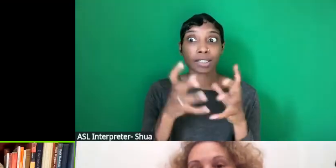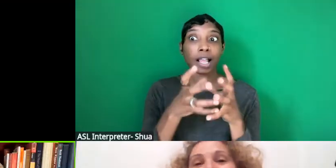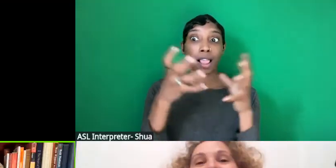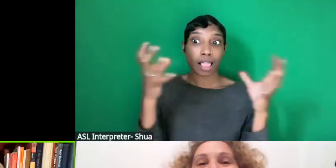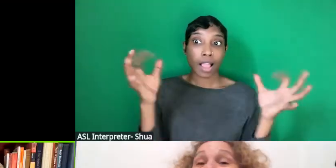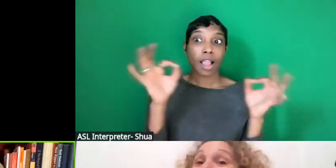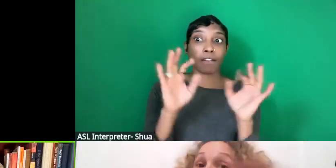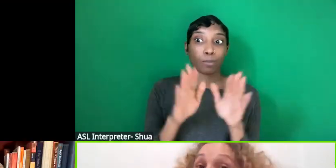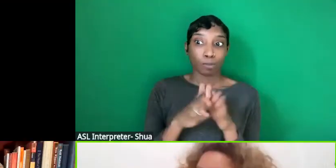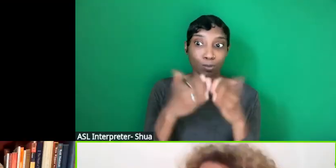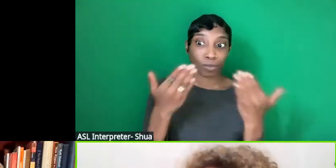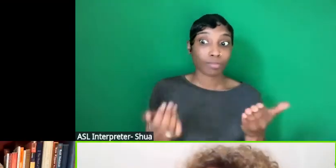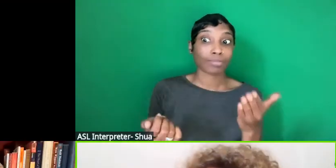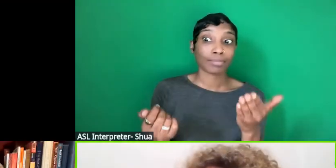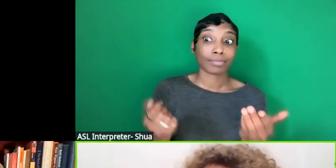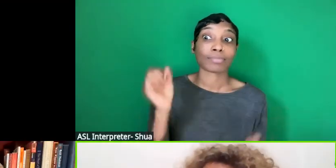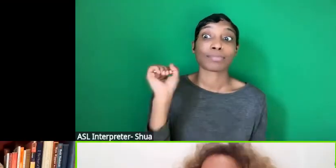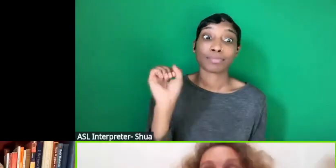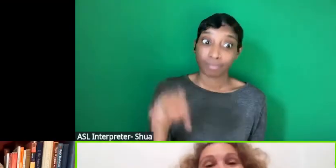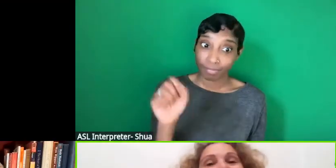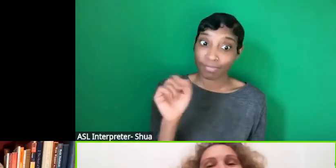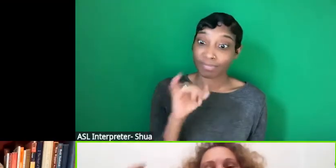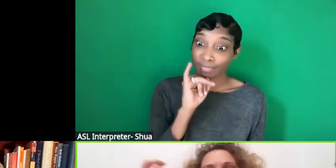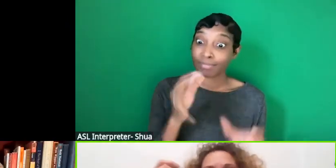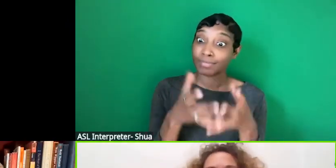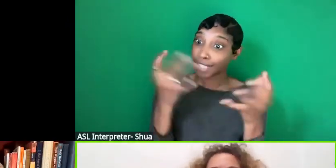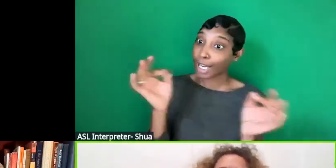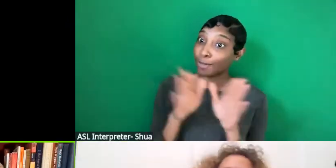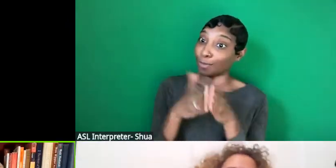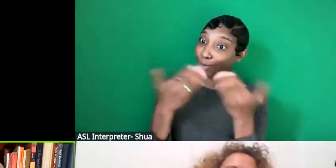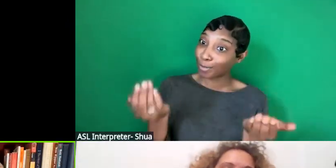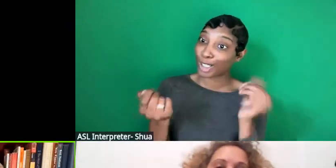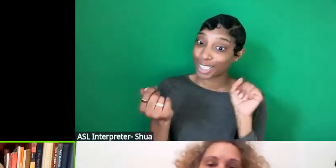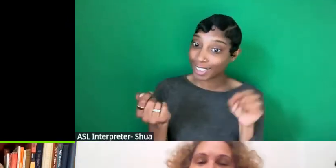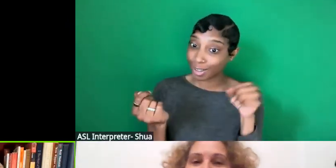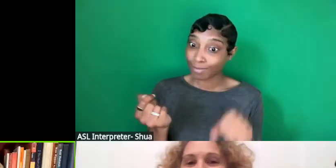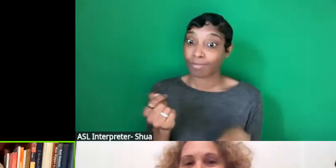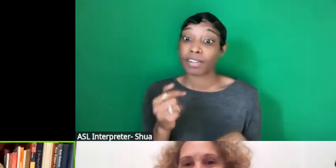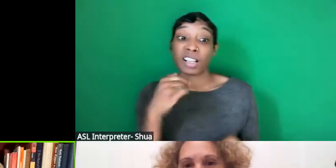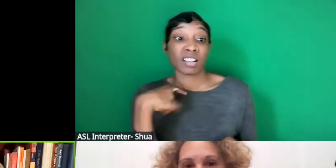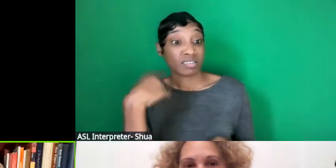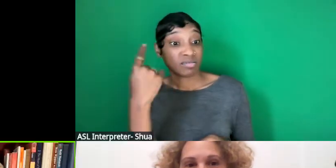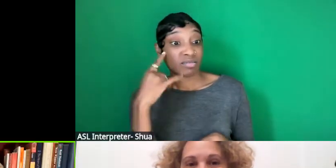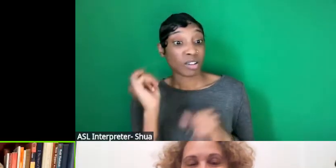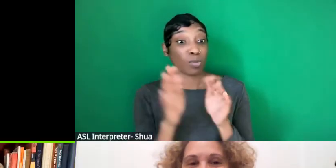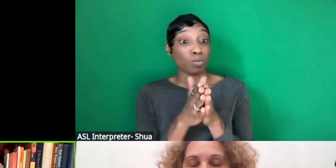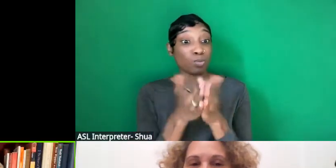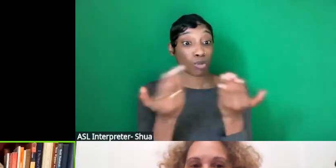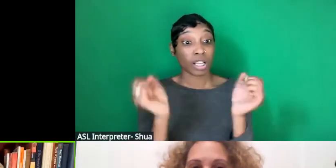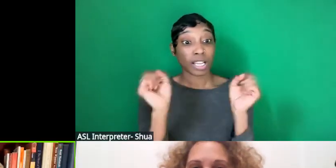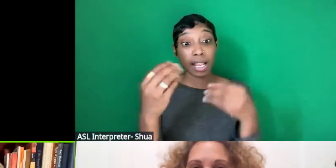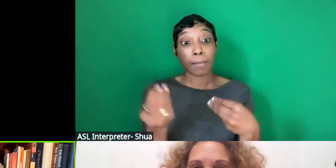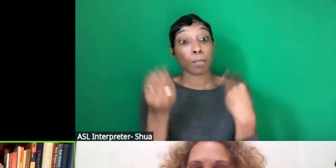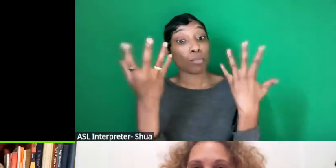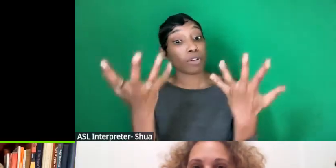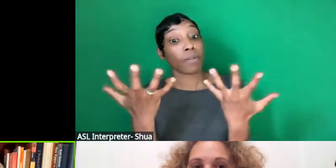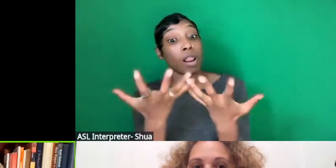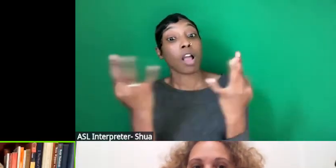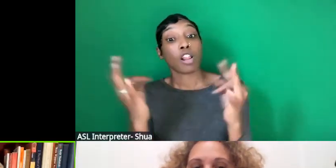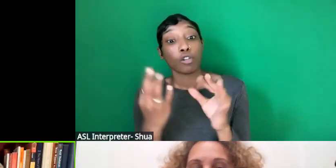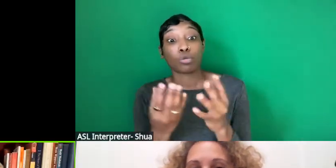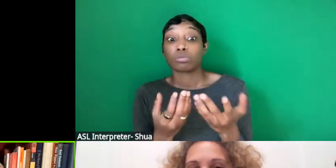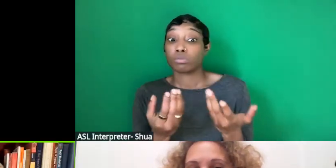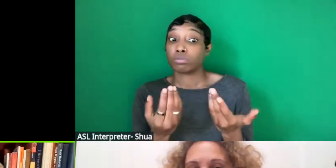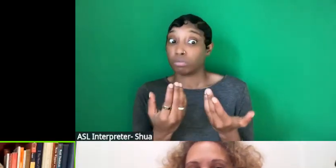books. That is, and a lot of growth. Yep. And books, as we know, can provide a really great opportunity